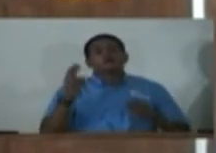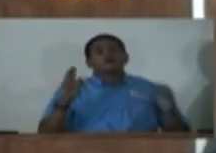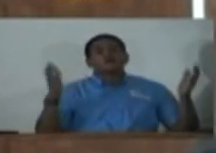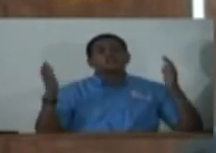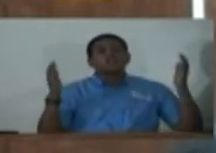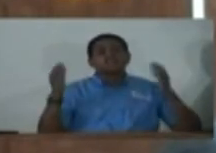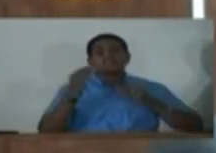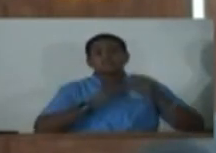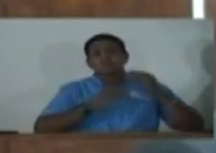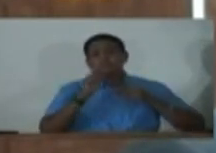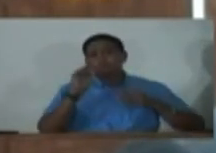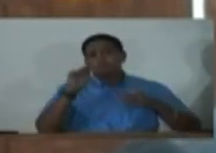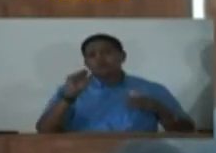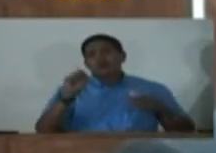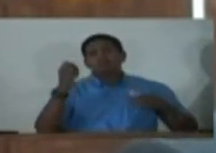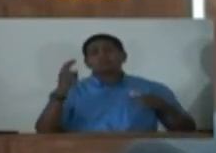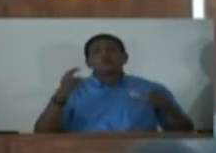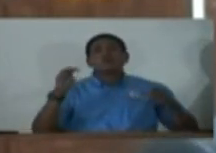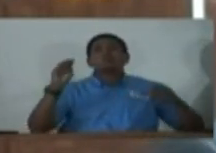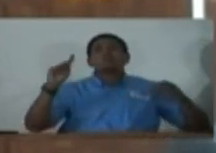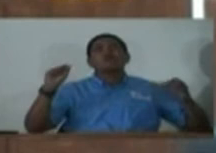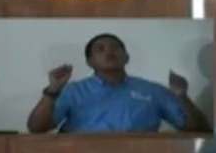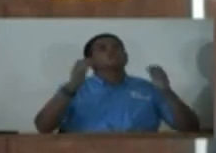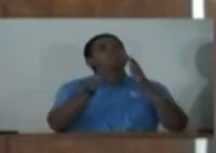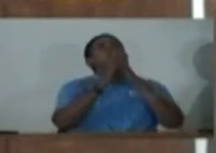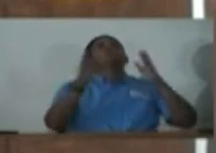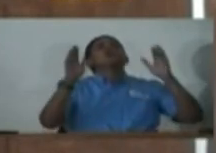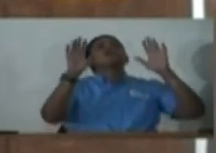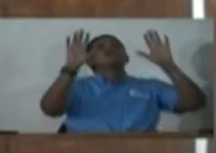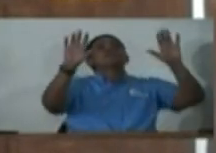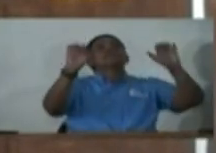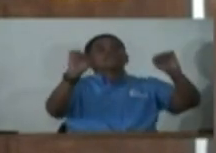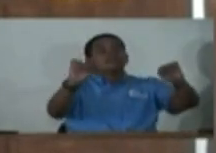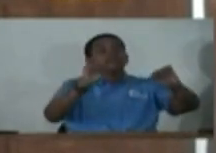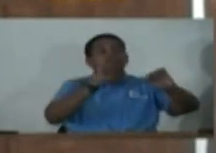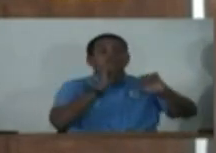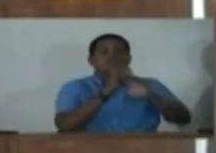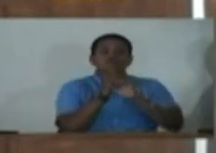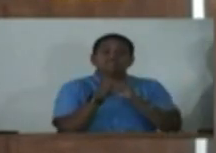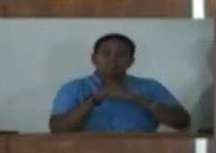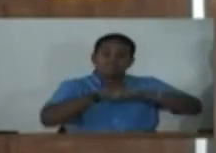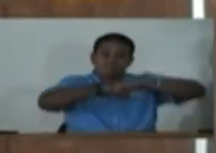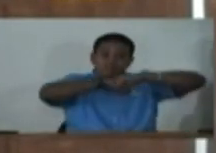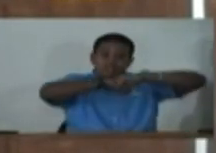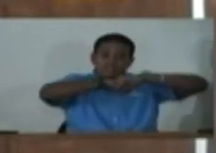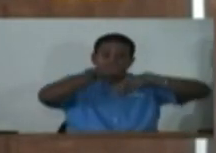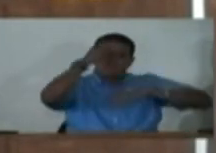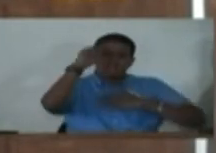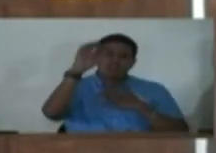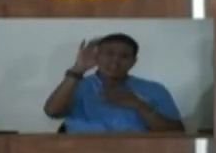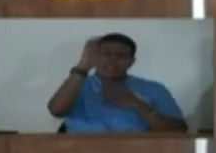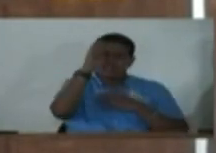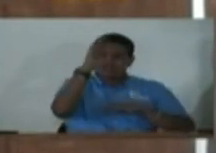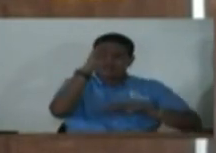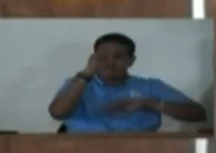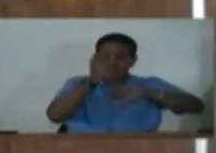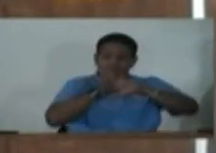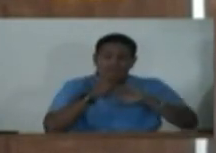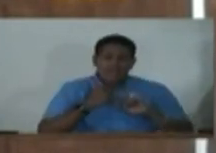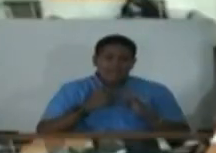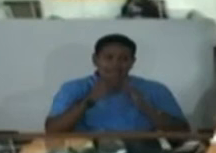marks, or marks generally, can receive protection for their creative